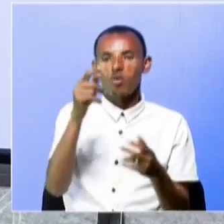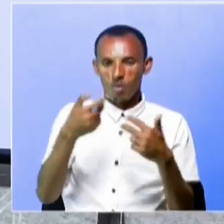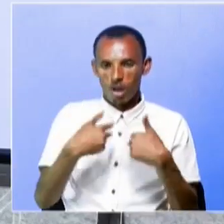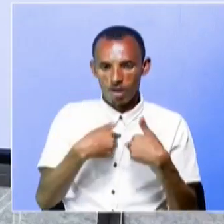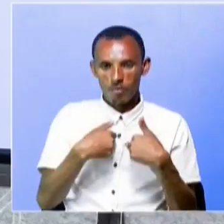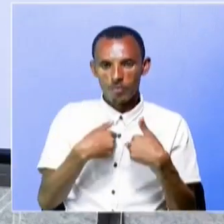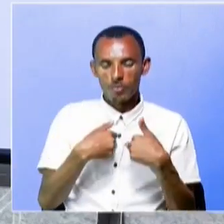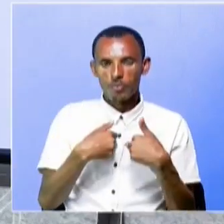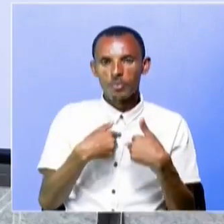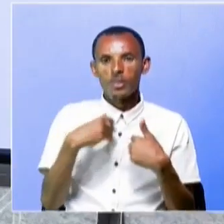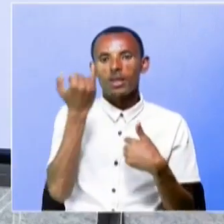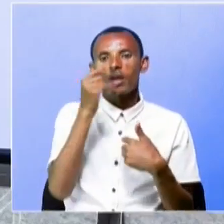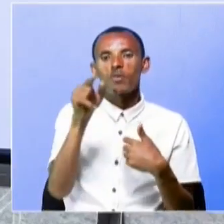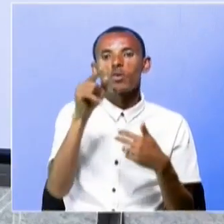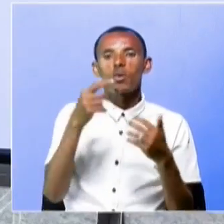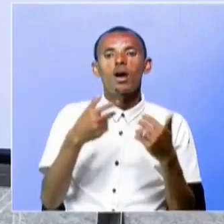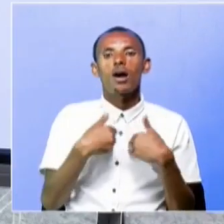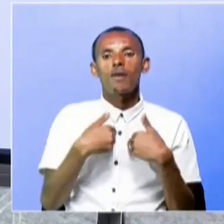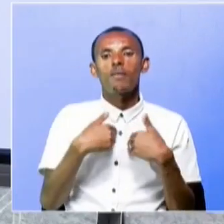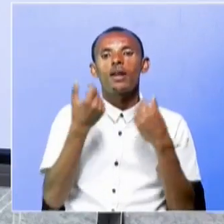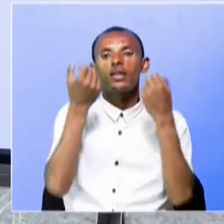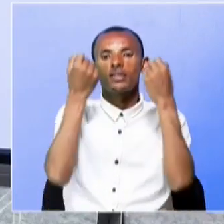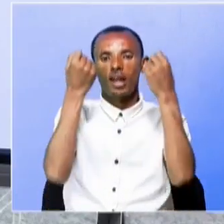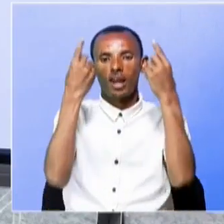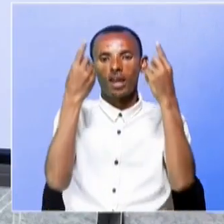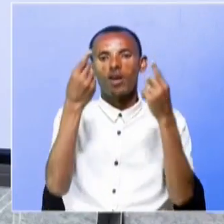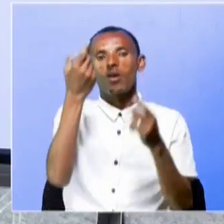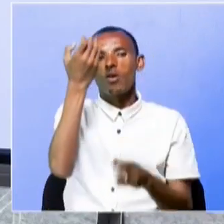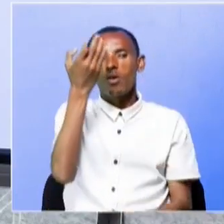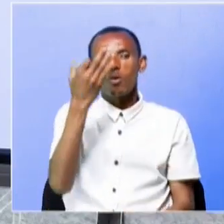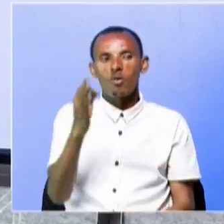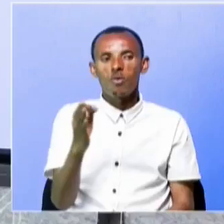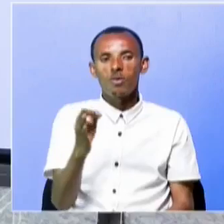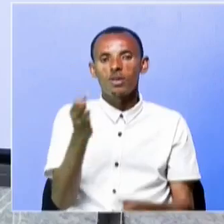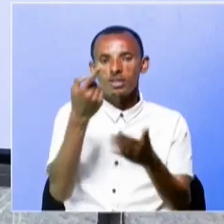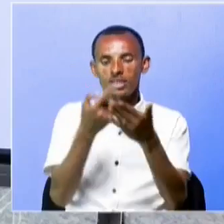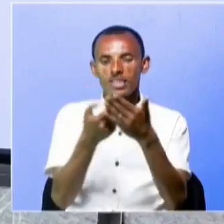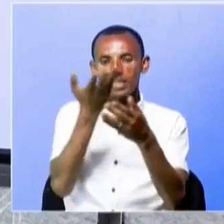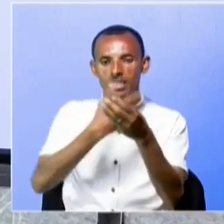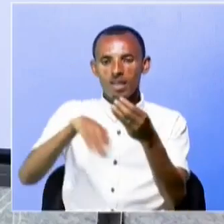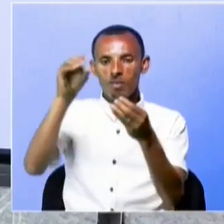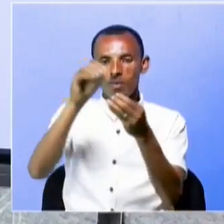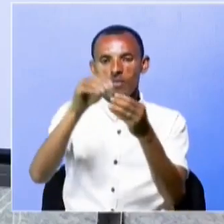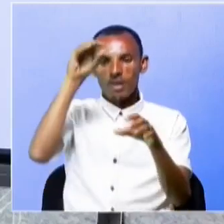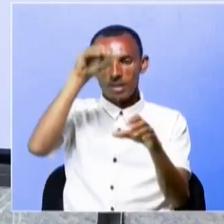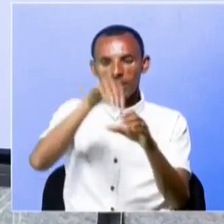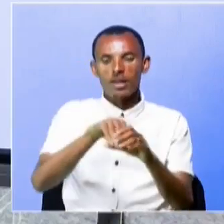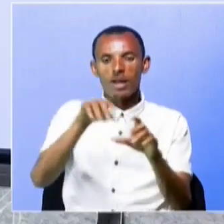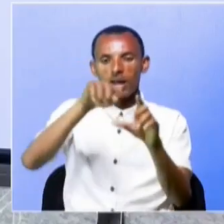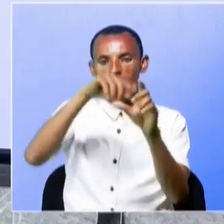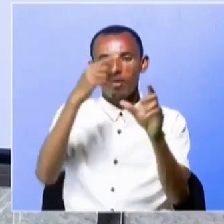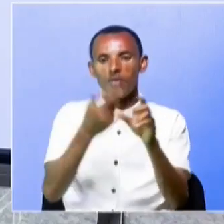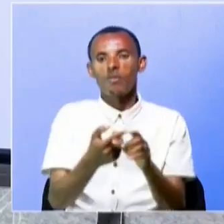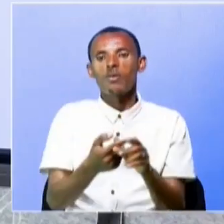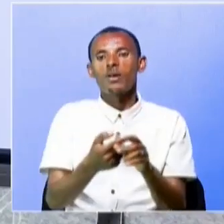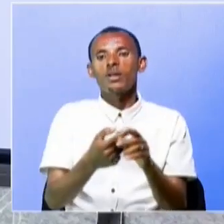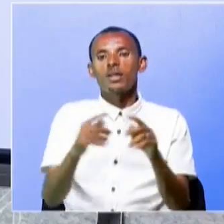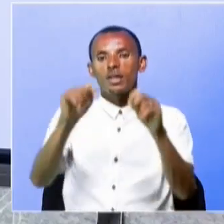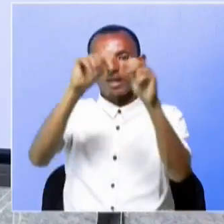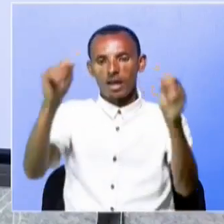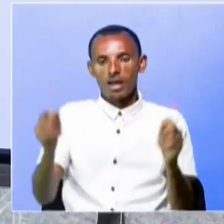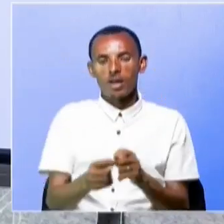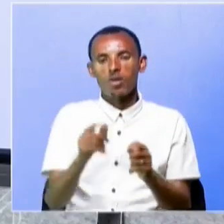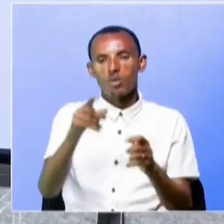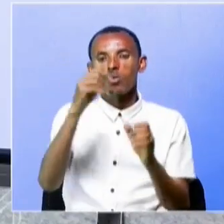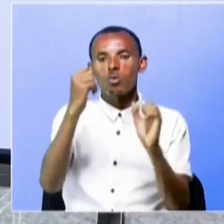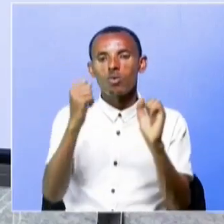have the understanding of this sum of interior angles of a triangle, you can answer